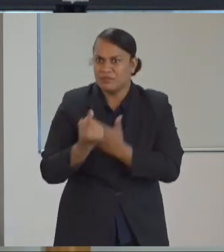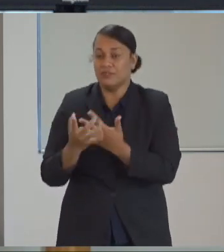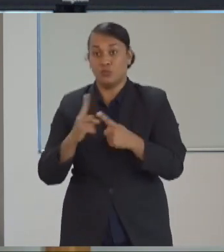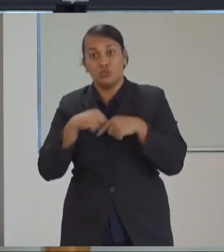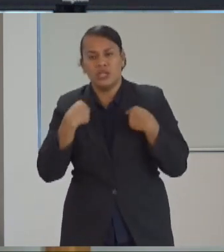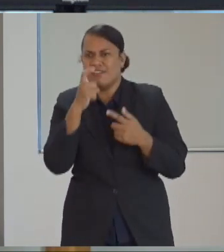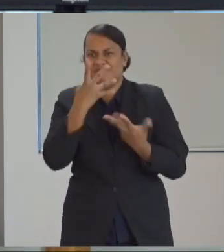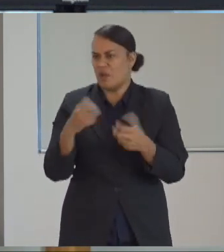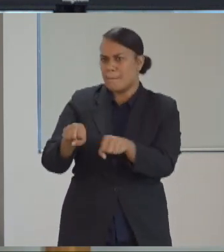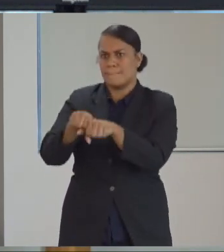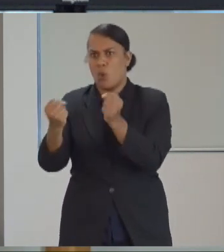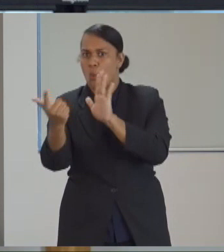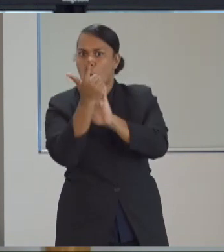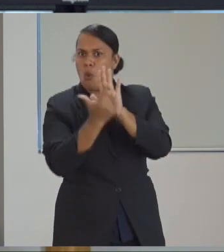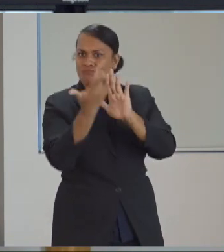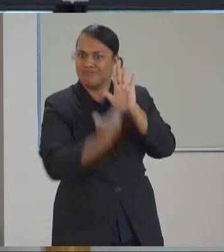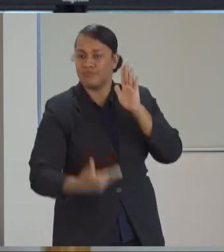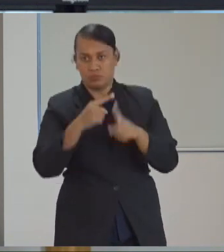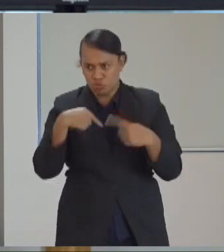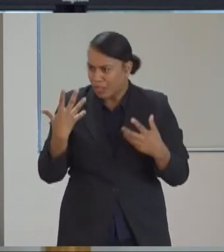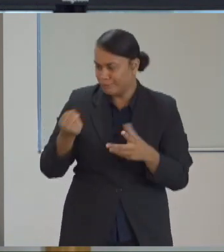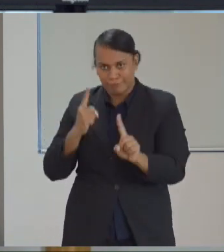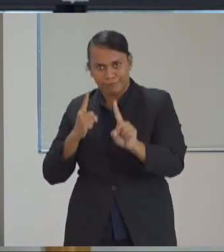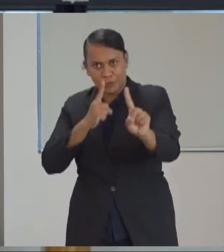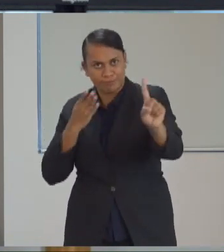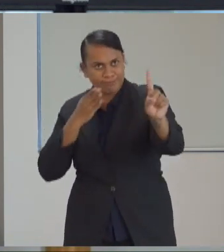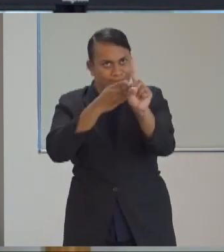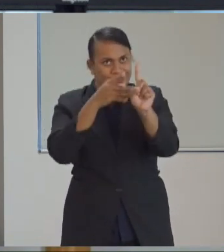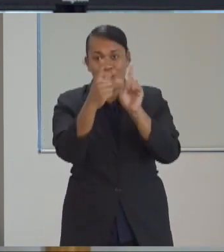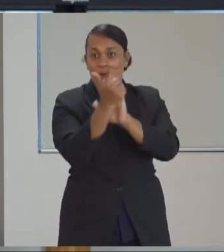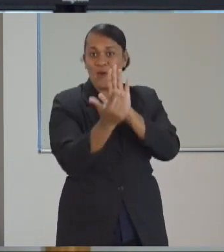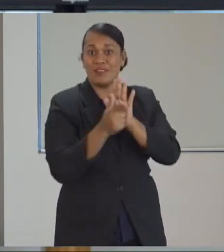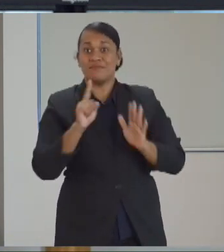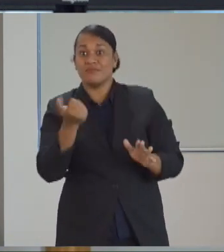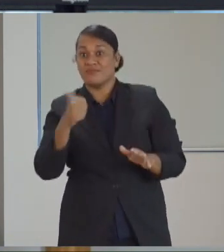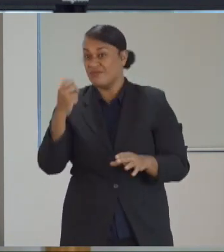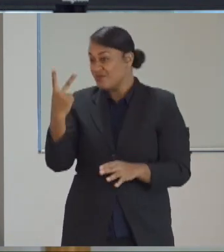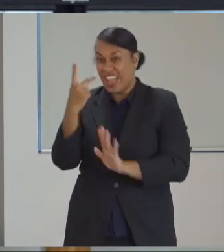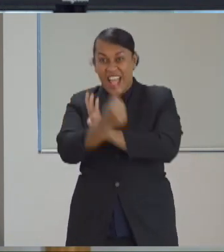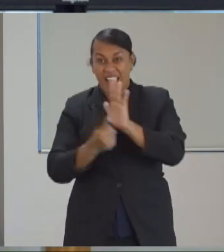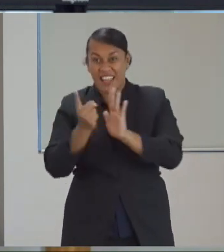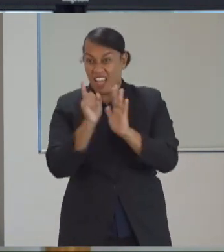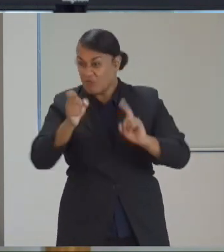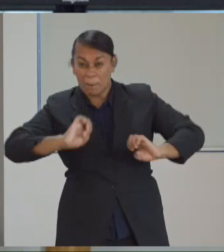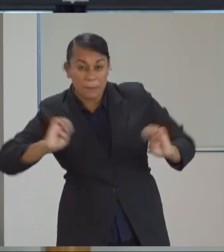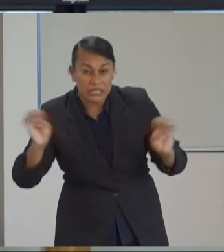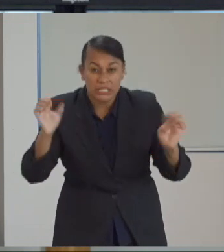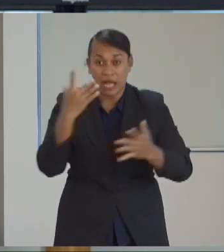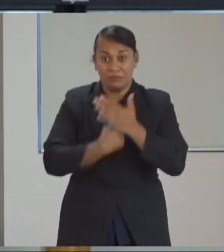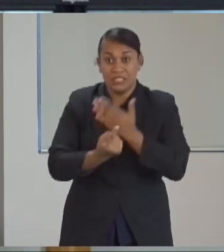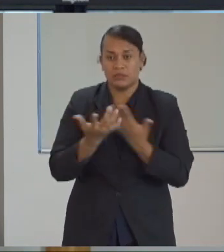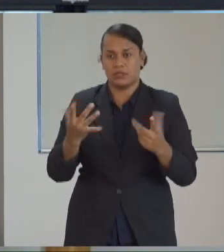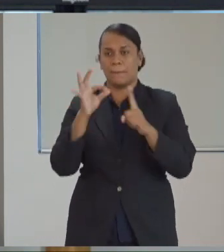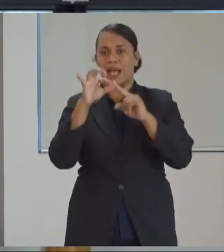procedures. So if, for example, something extraordinary is required, like the next 2 hours, so the permanent secretary for